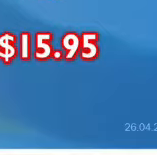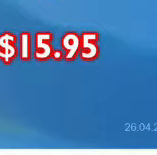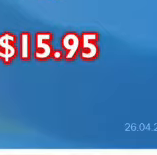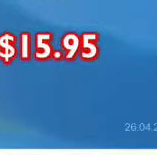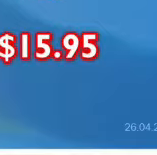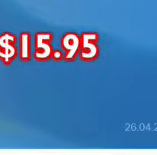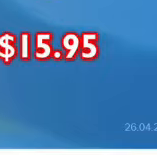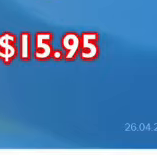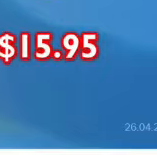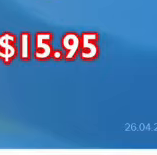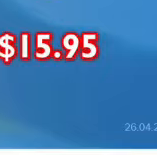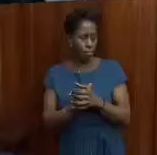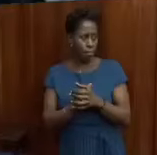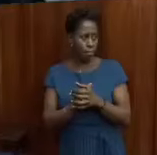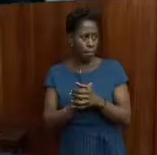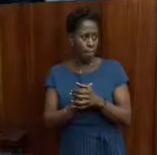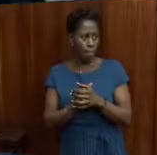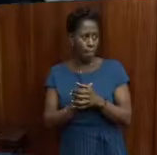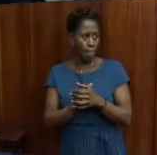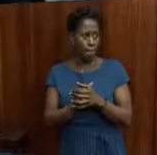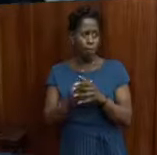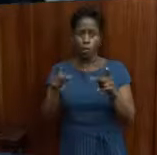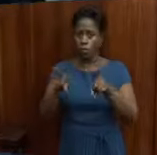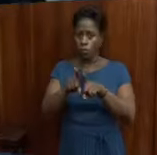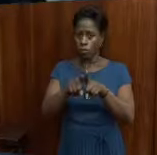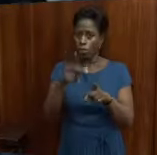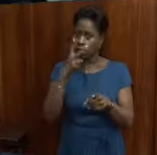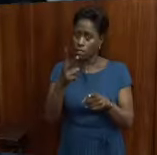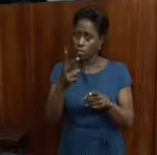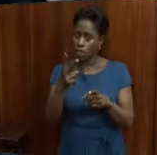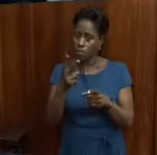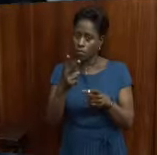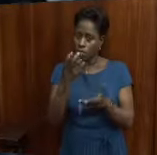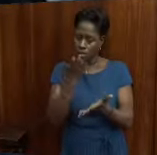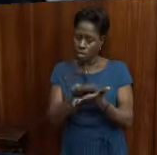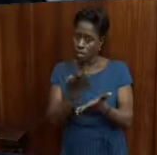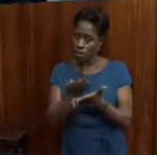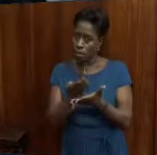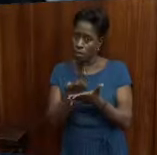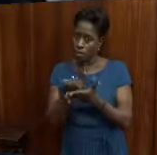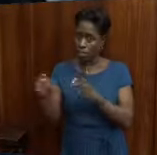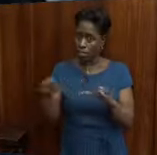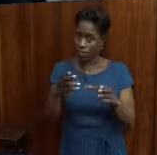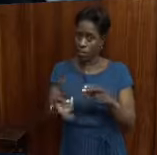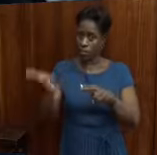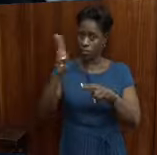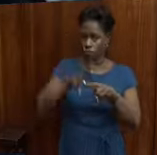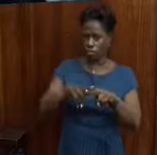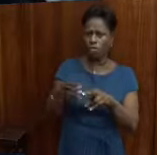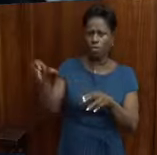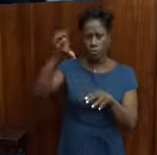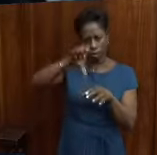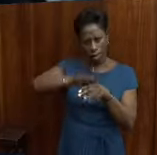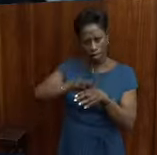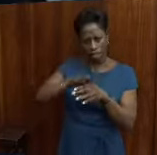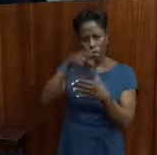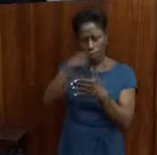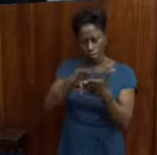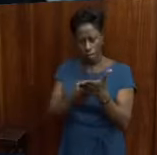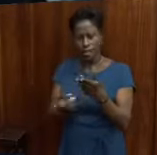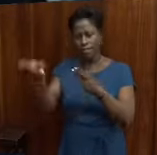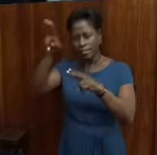pandemic, economic activity has increased, and so has the price of crude oil and related petroleum products.